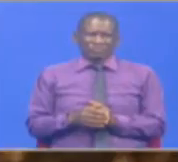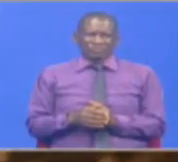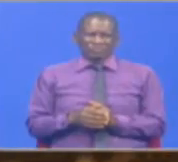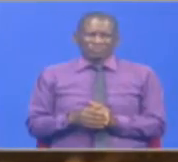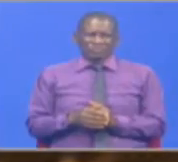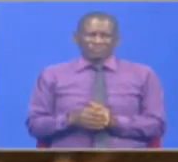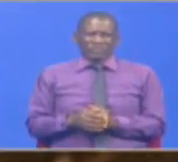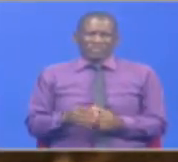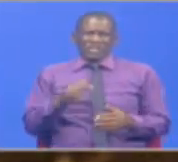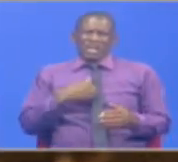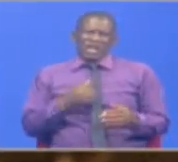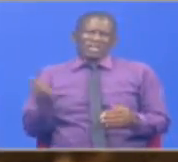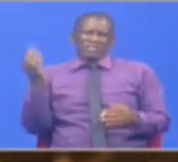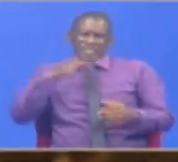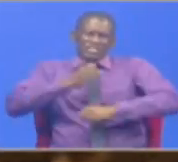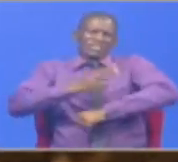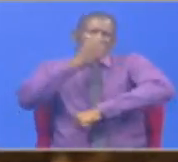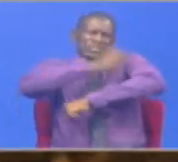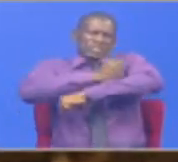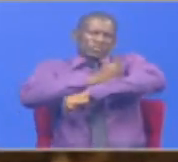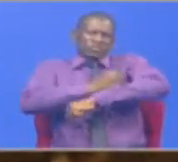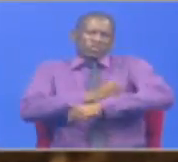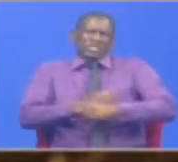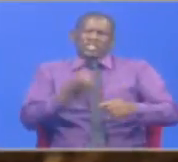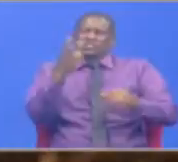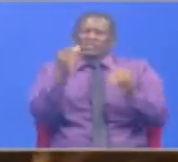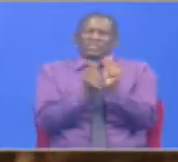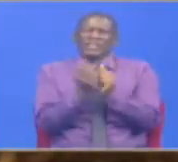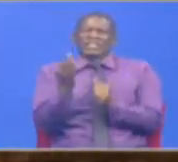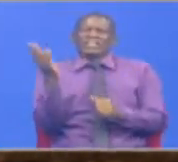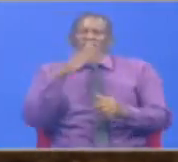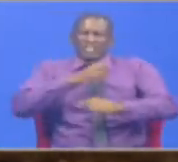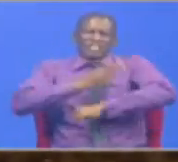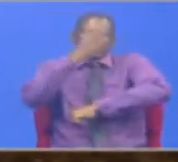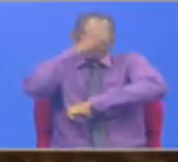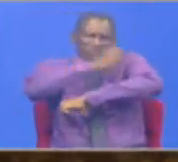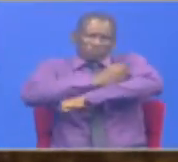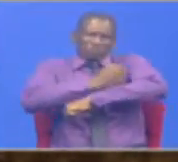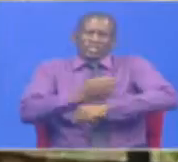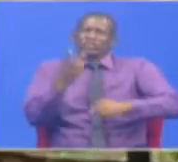I completed high school back in 2013. I had a CPRAS,